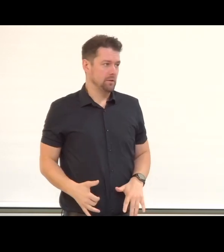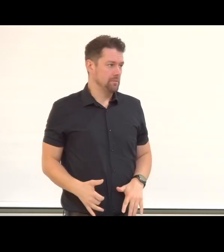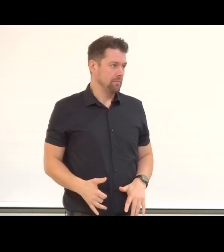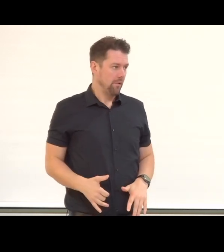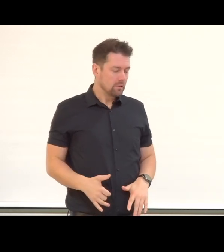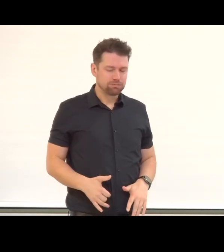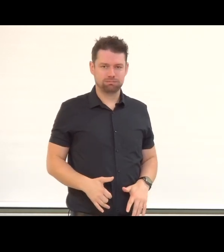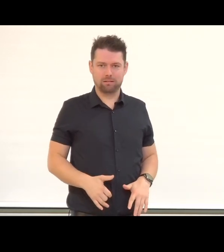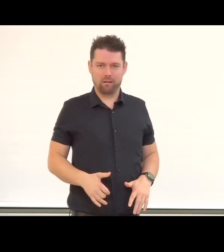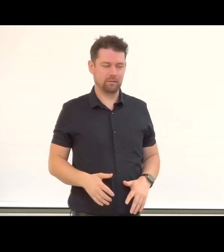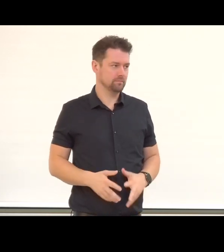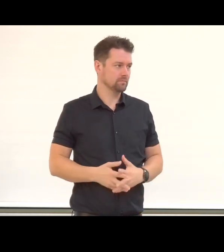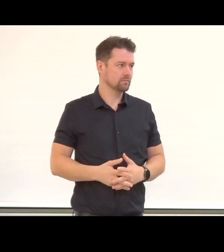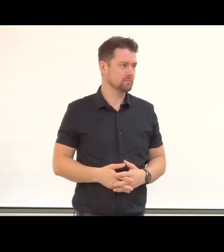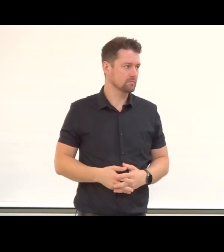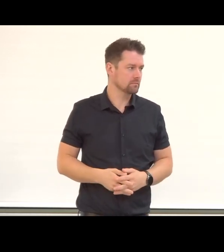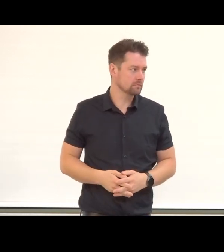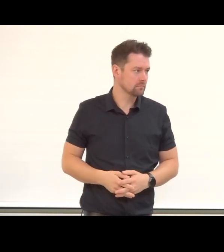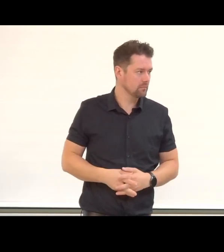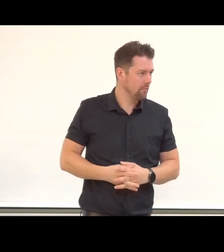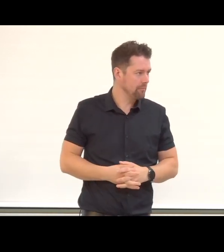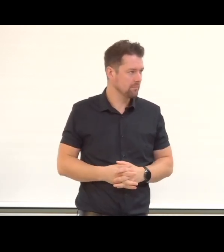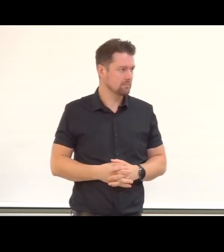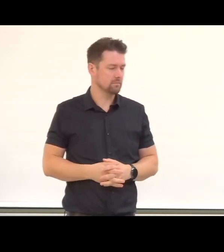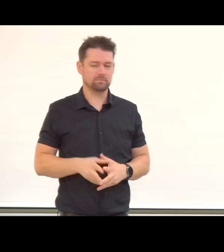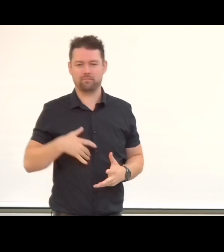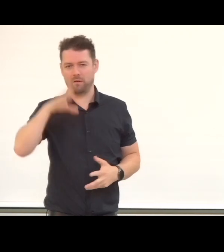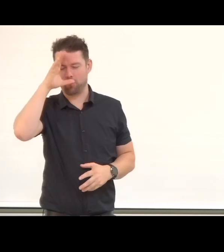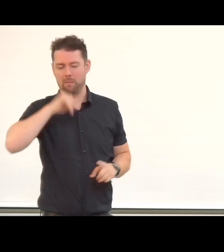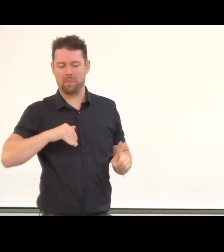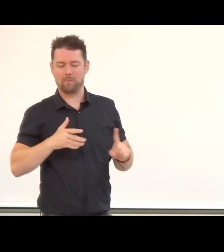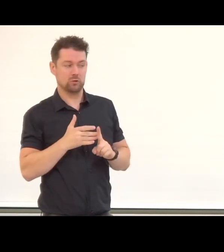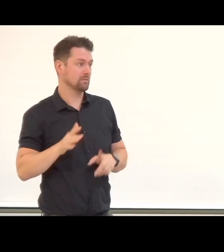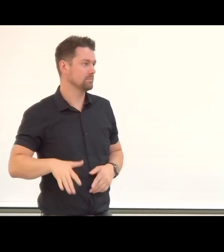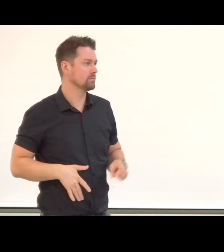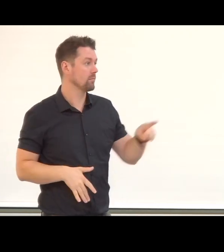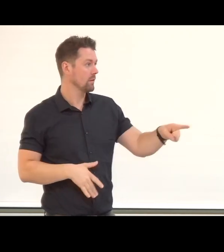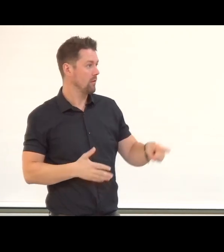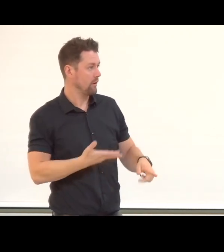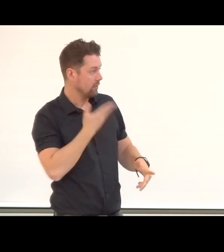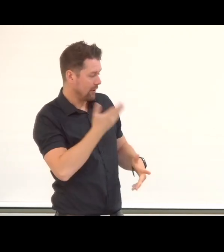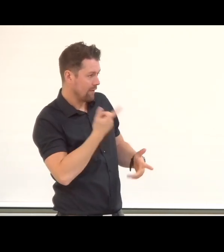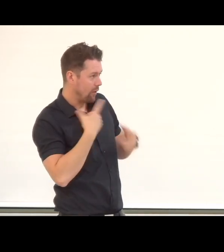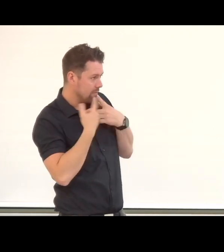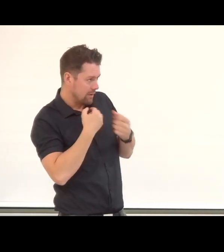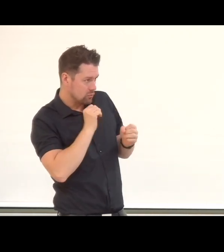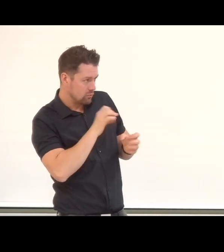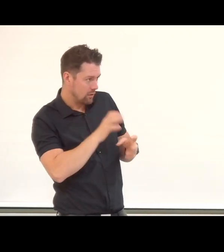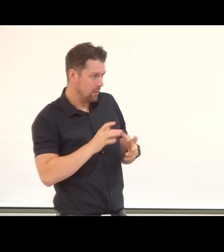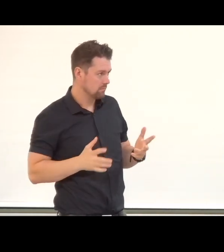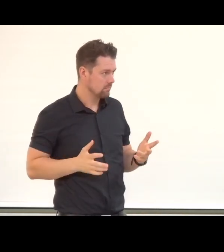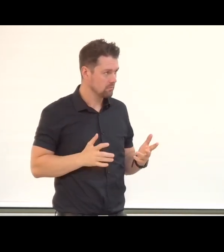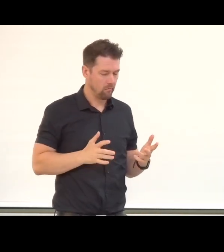a mission. Yeah. What trauma are they? Thank you. Thank you for the amazing presentation. So it